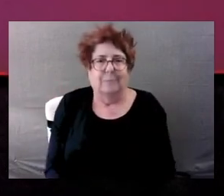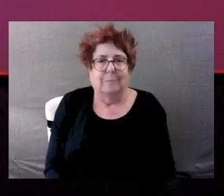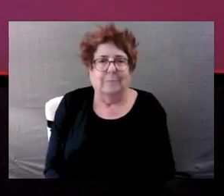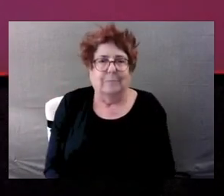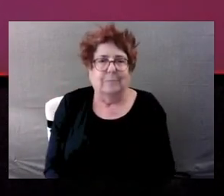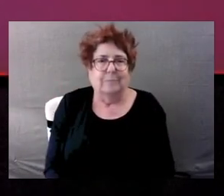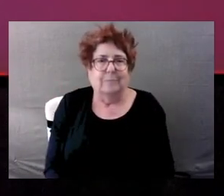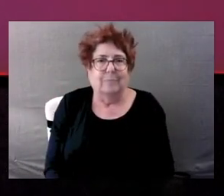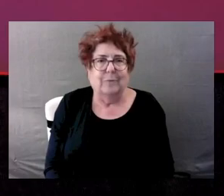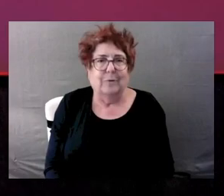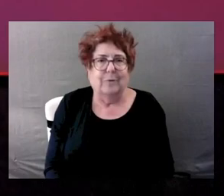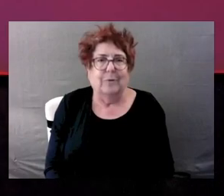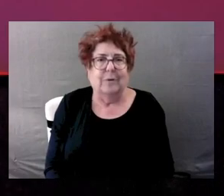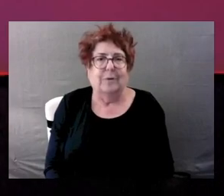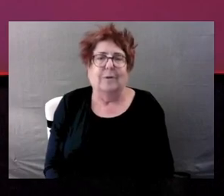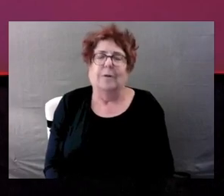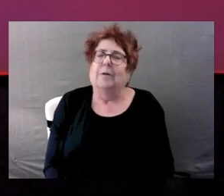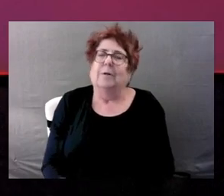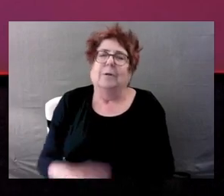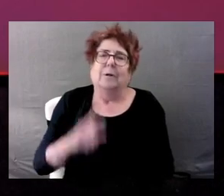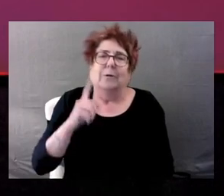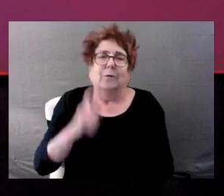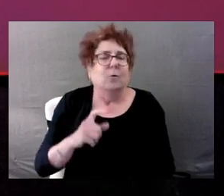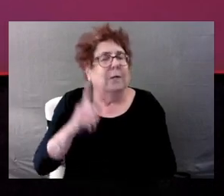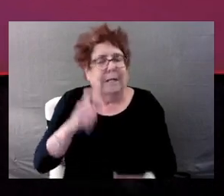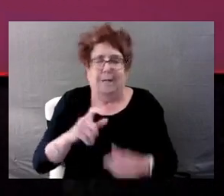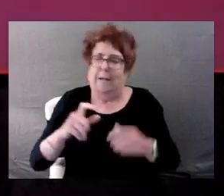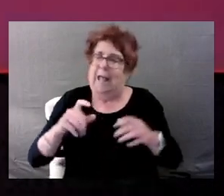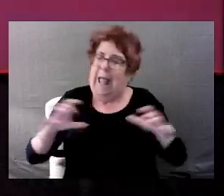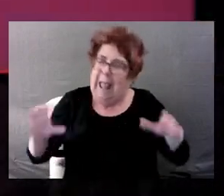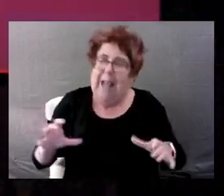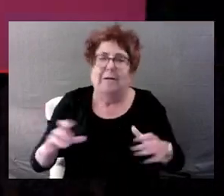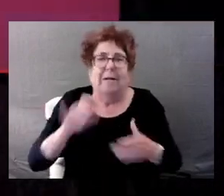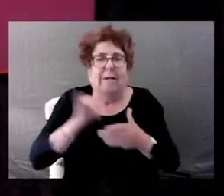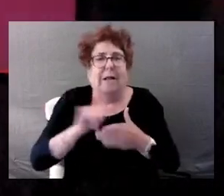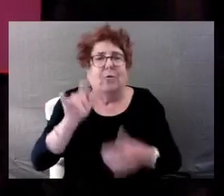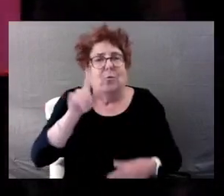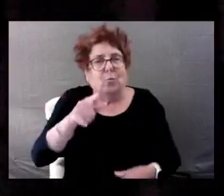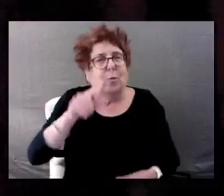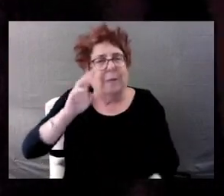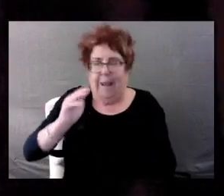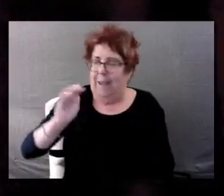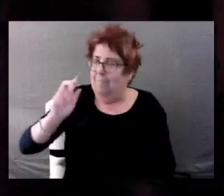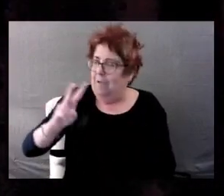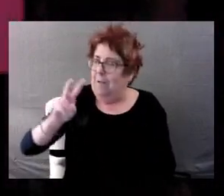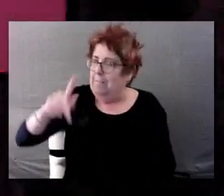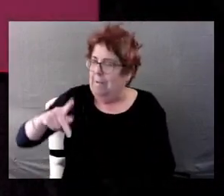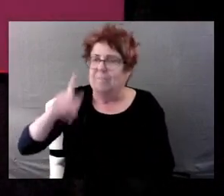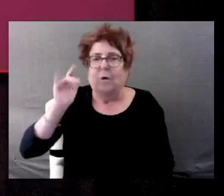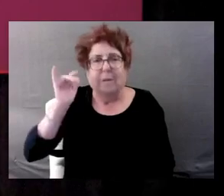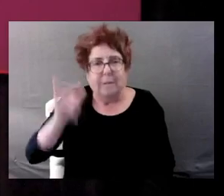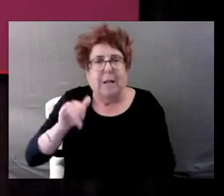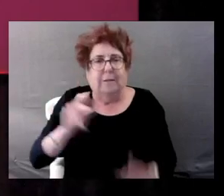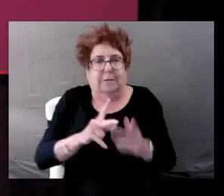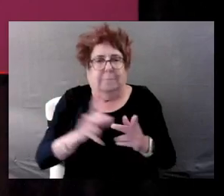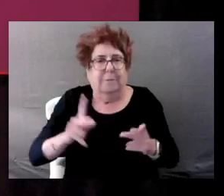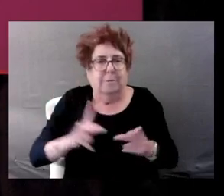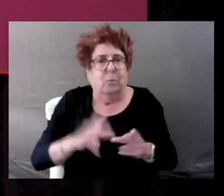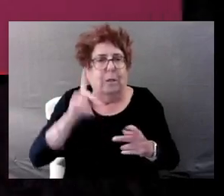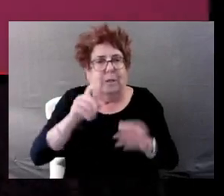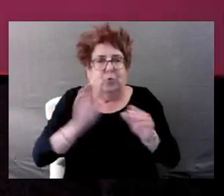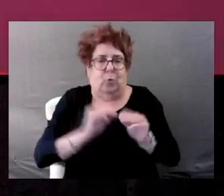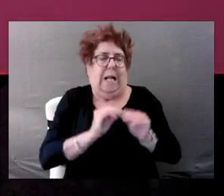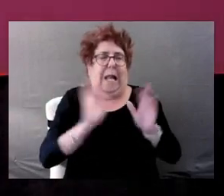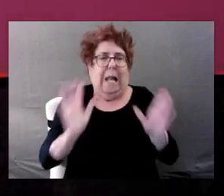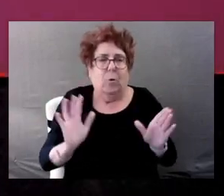Step up. You need to operate like you are the MVP of that space because we need you. We need your clarity. We need